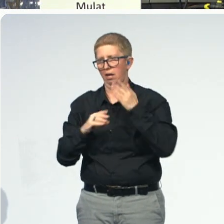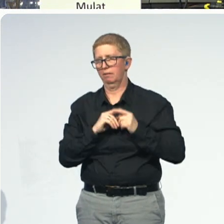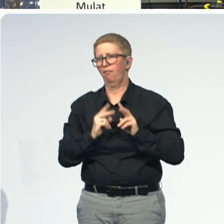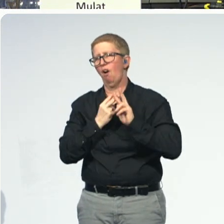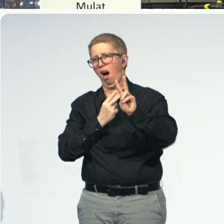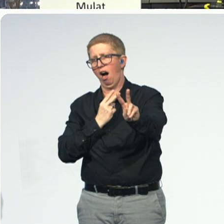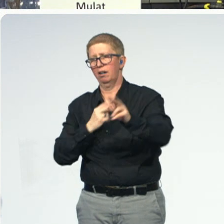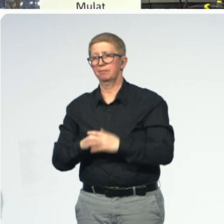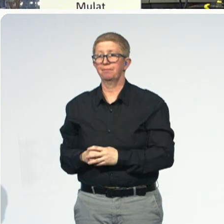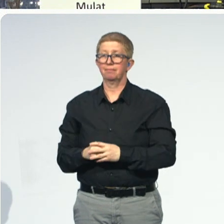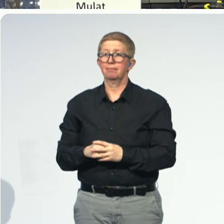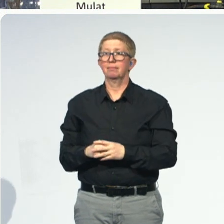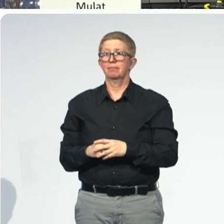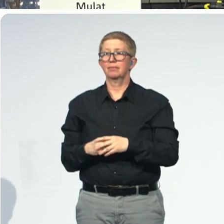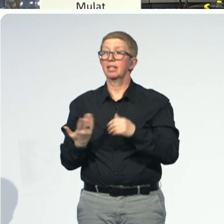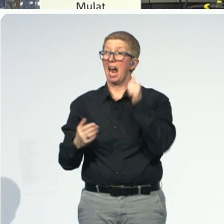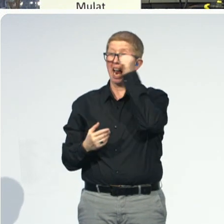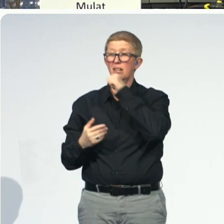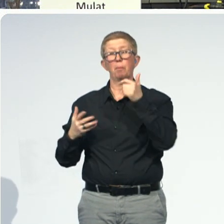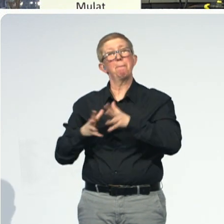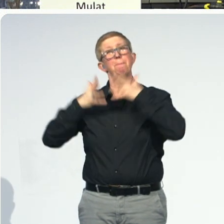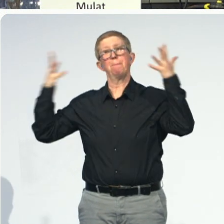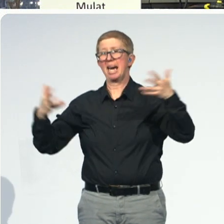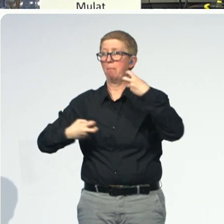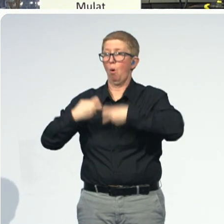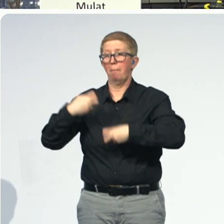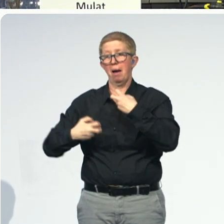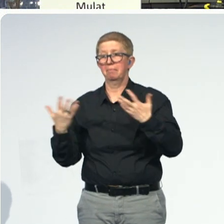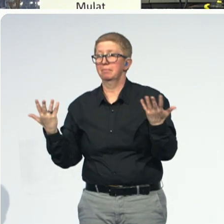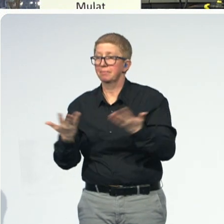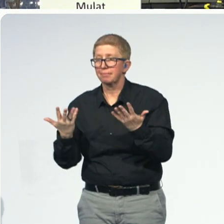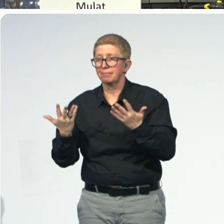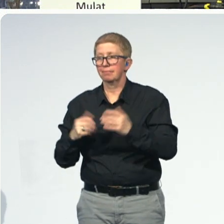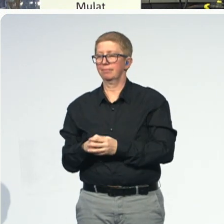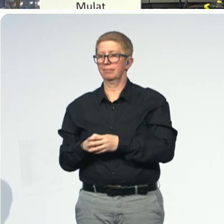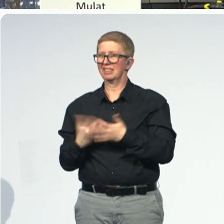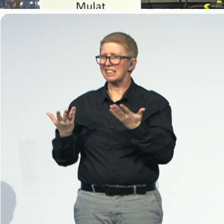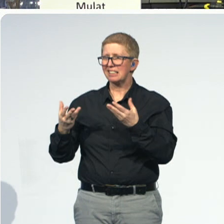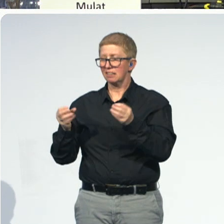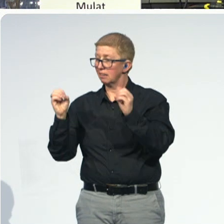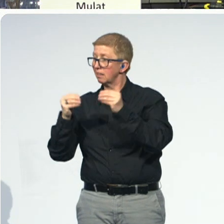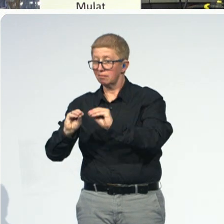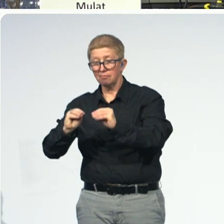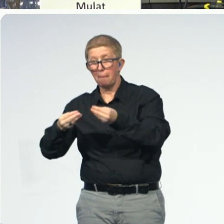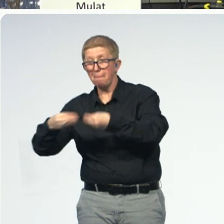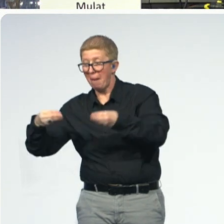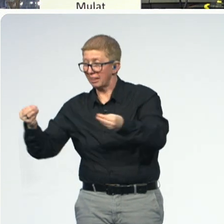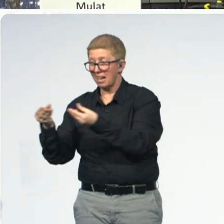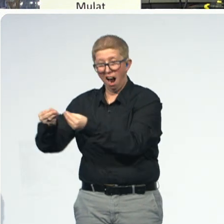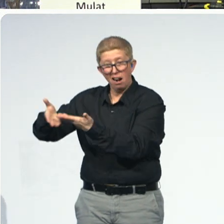materials, and therefore, in order to minimize this challenge, we are